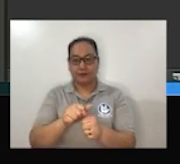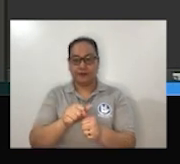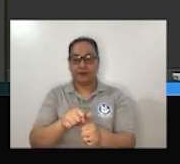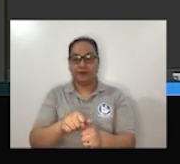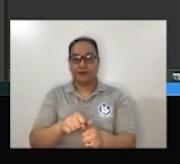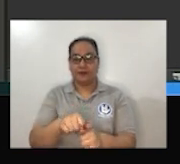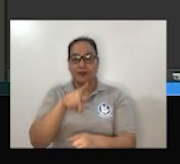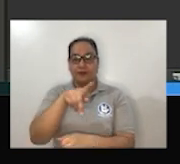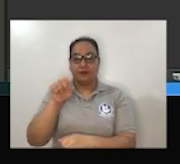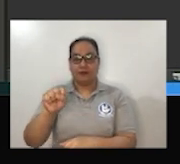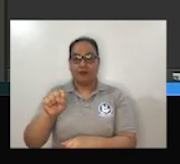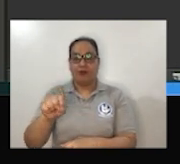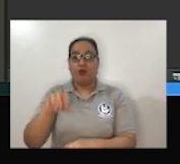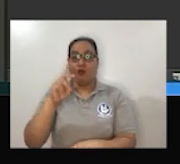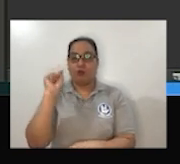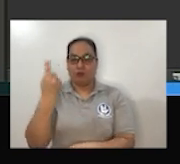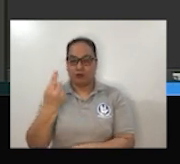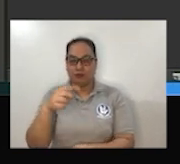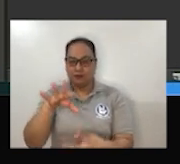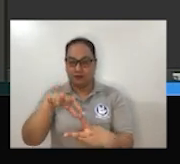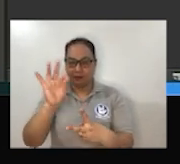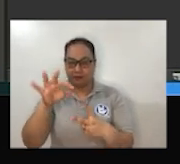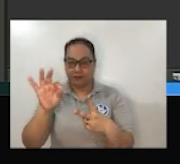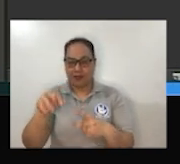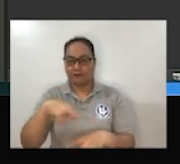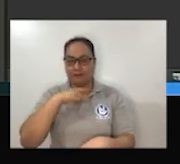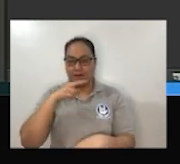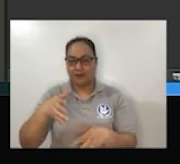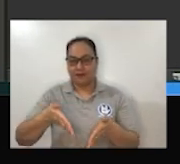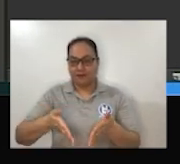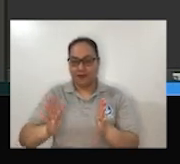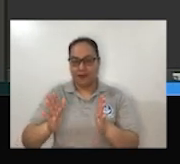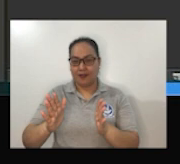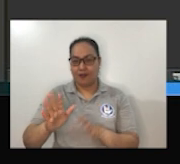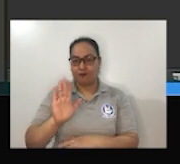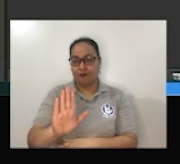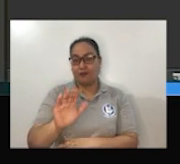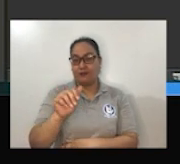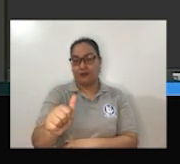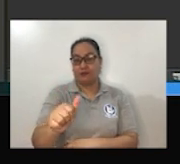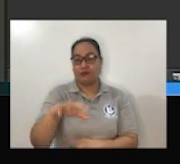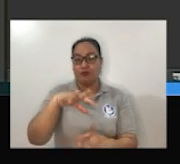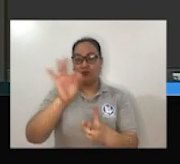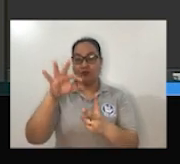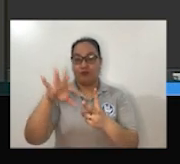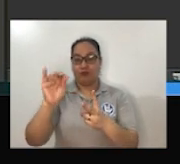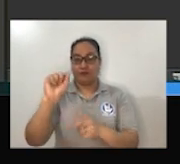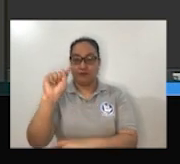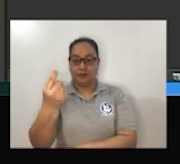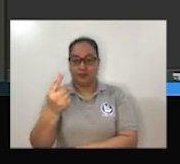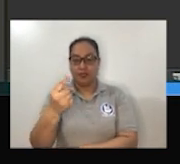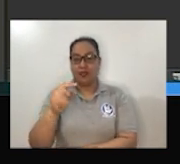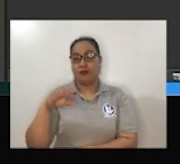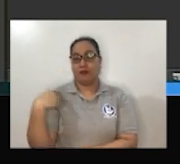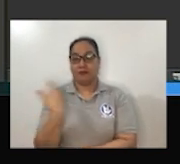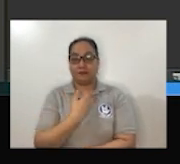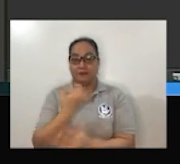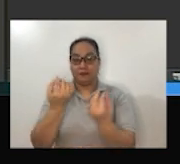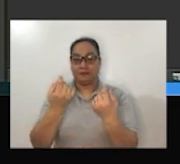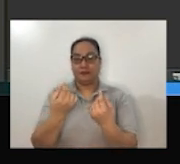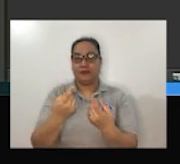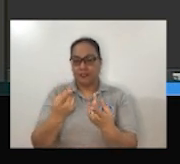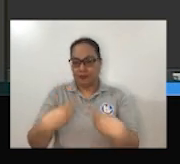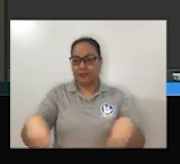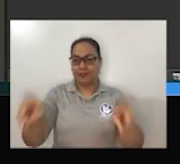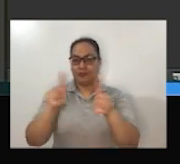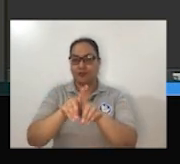ang ginagawang option, okay? Do not allow yourself to be just an option. All of us deserve to become a